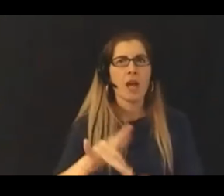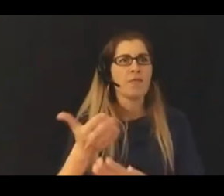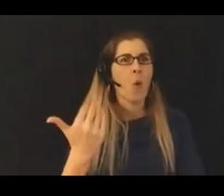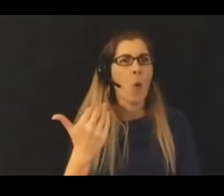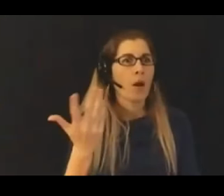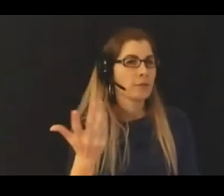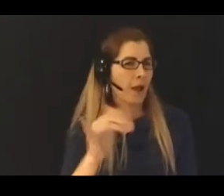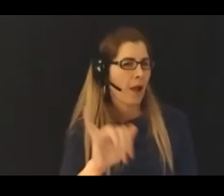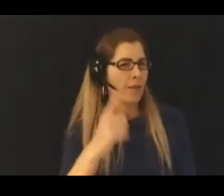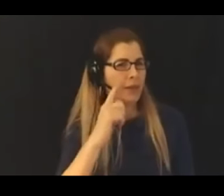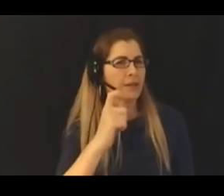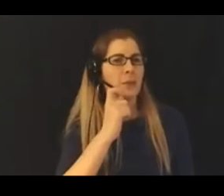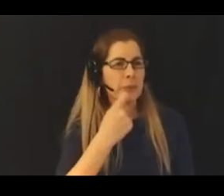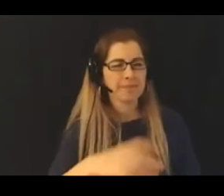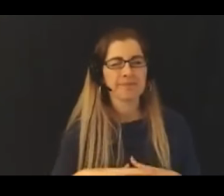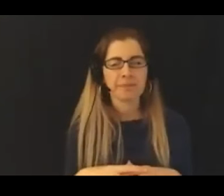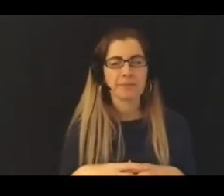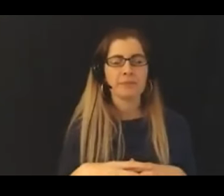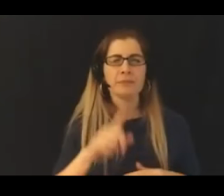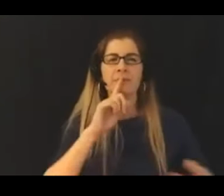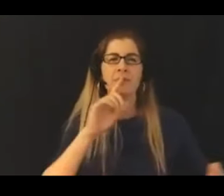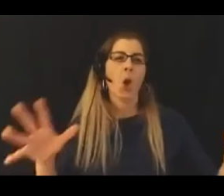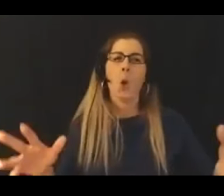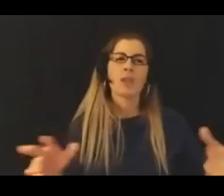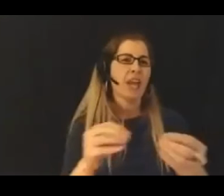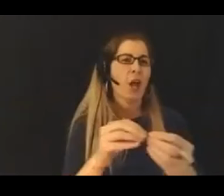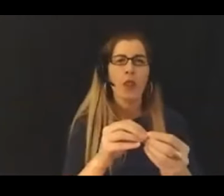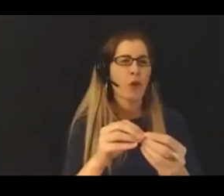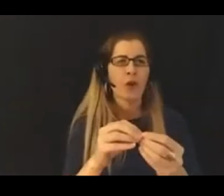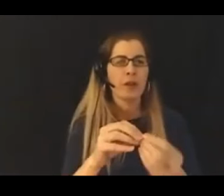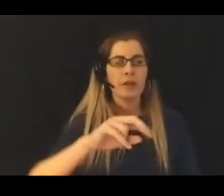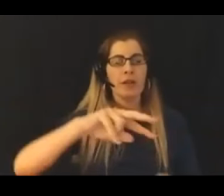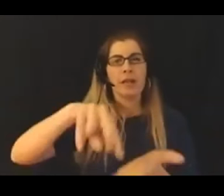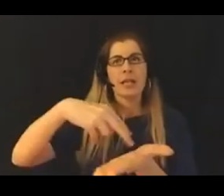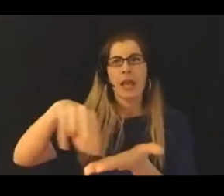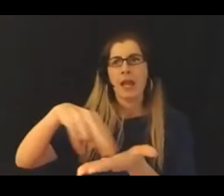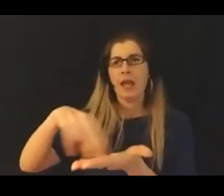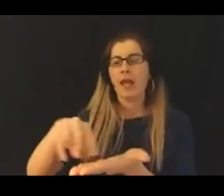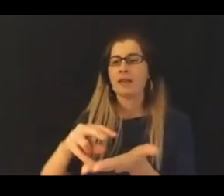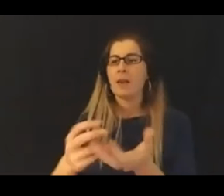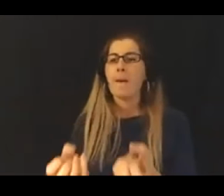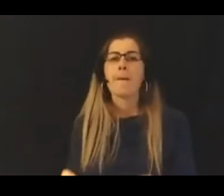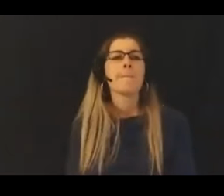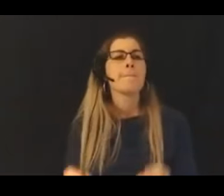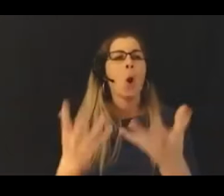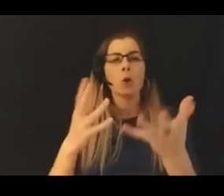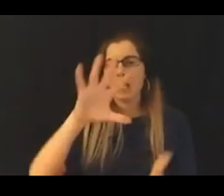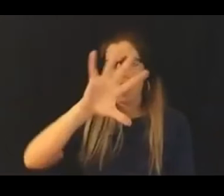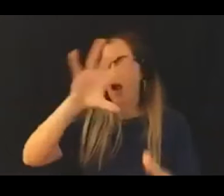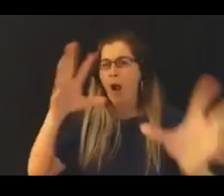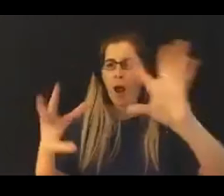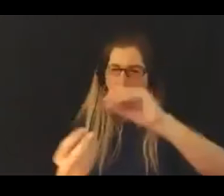and I think that's so cool. So altogether, that means that dance is a really multimodal physical activity